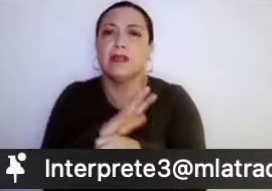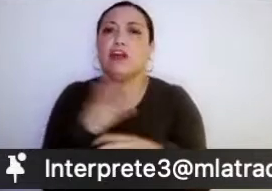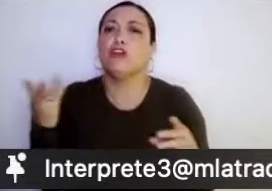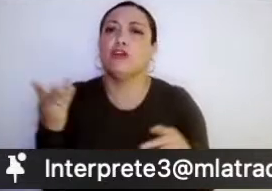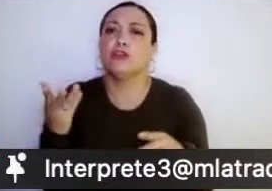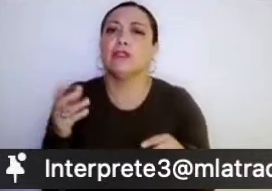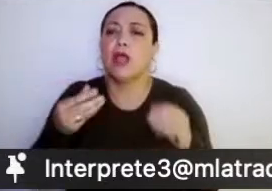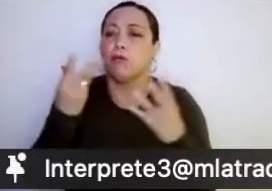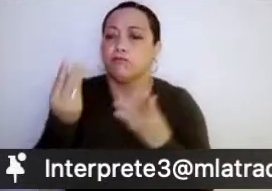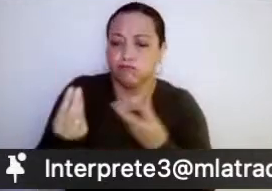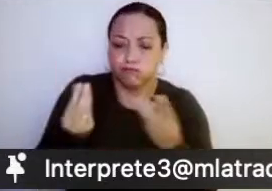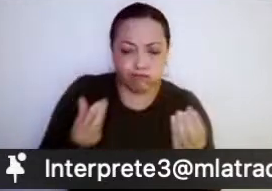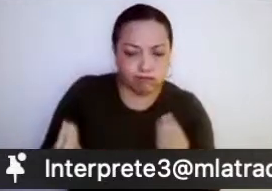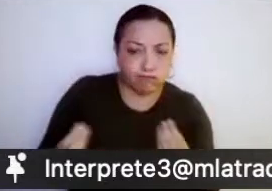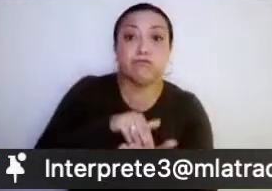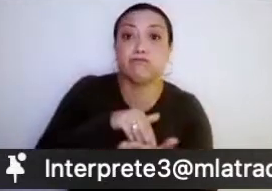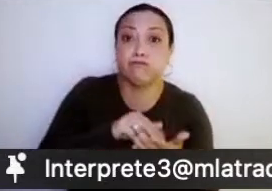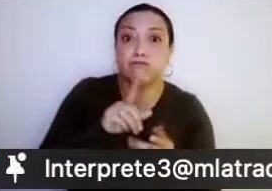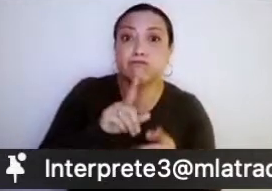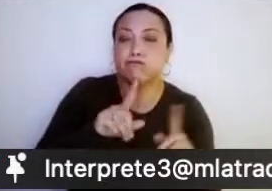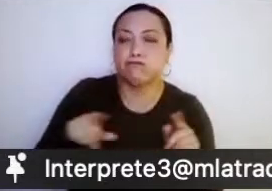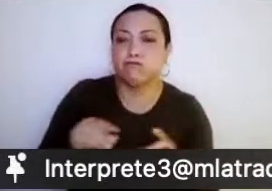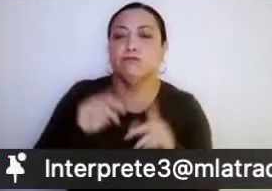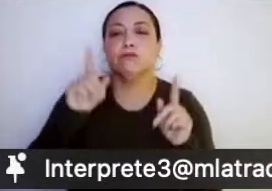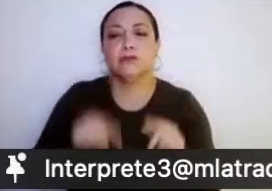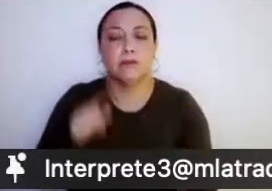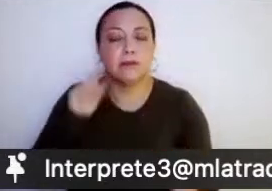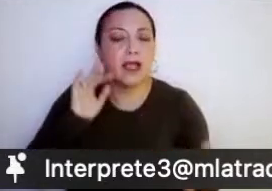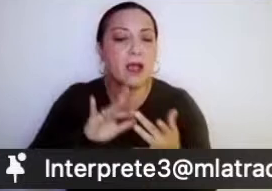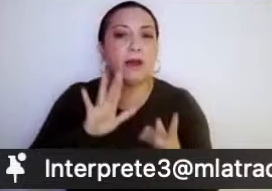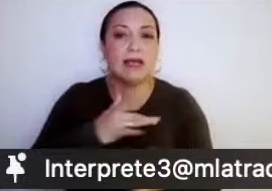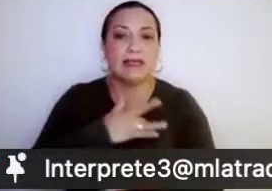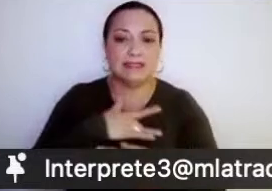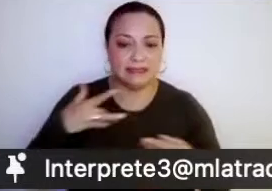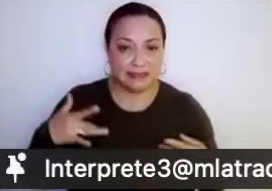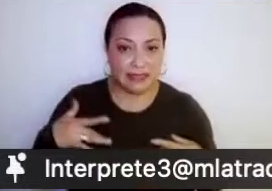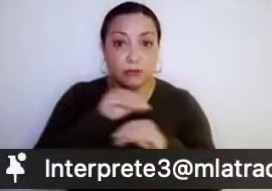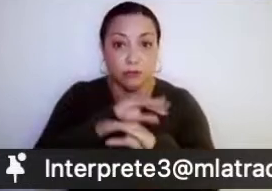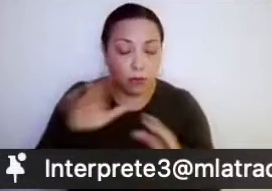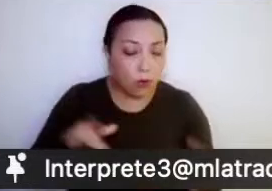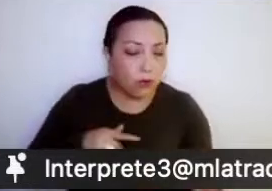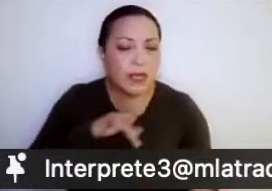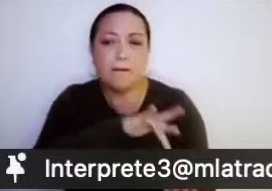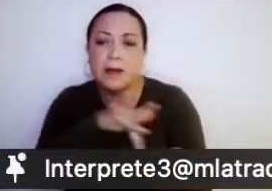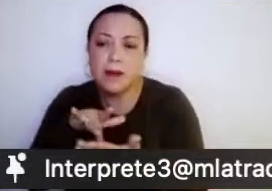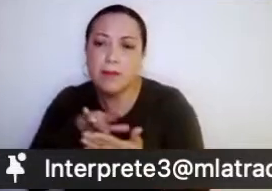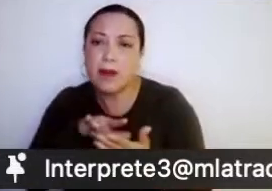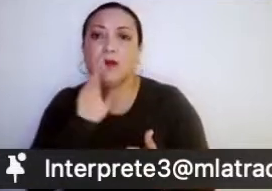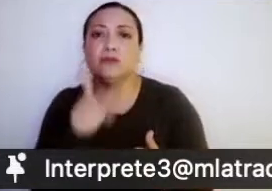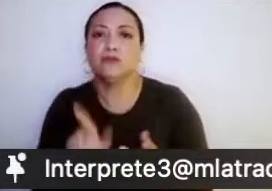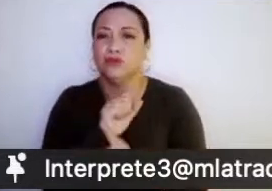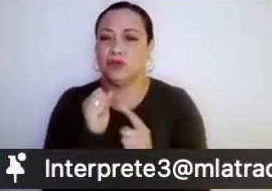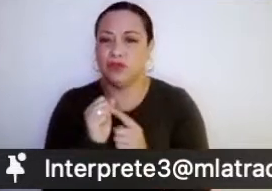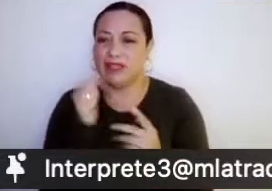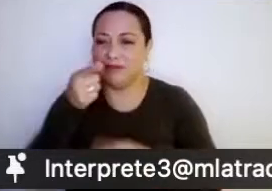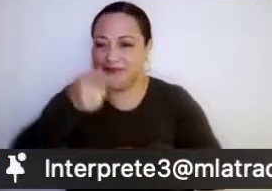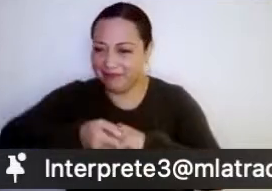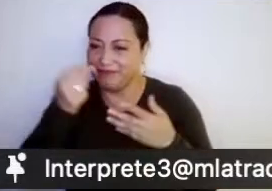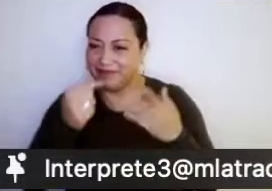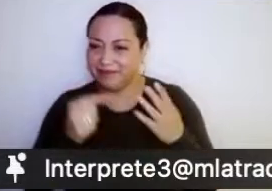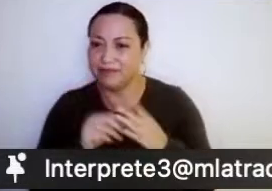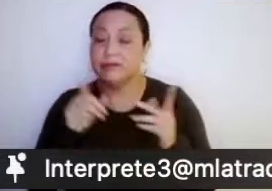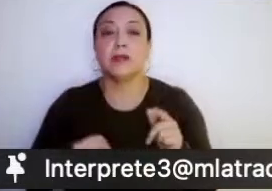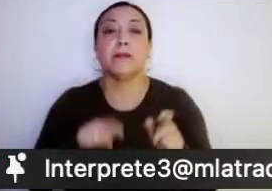different vulnerable groups, the interventions in public health from these social determinants, and